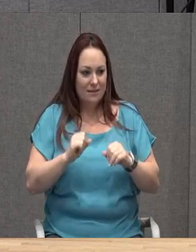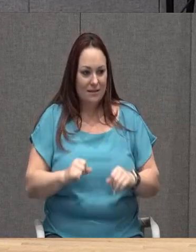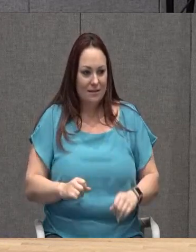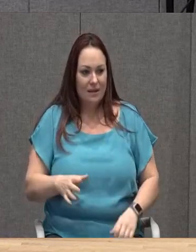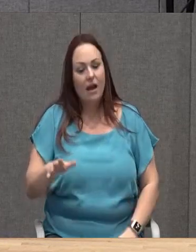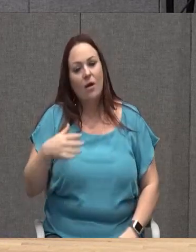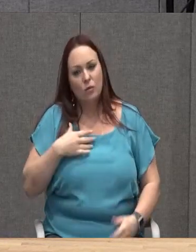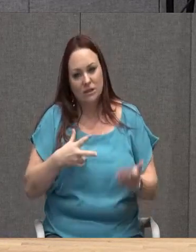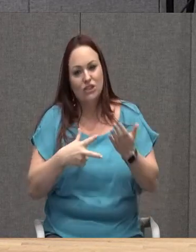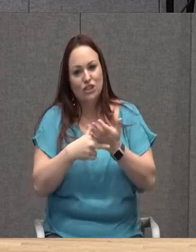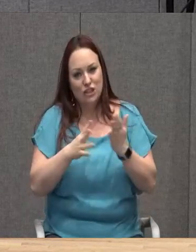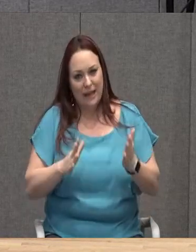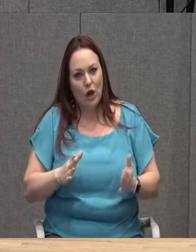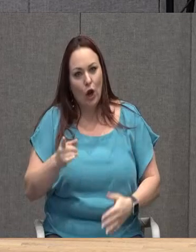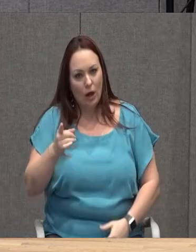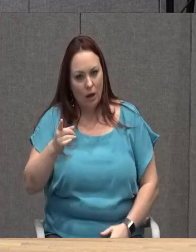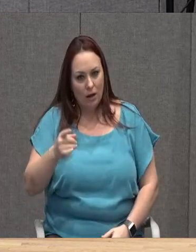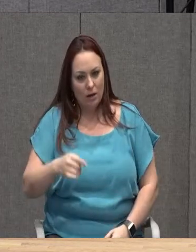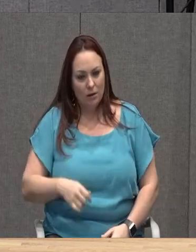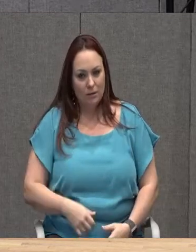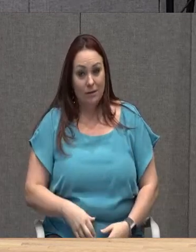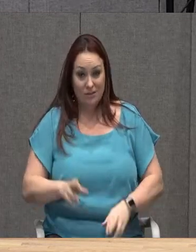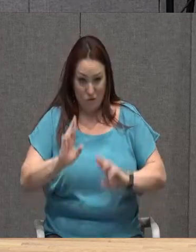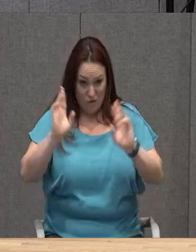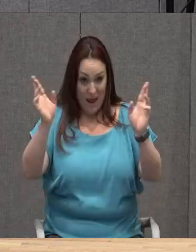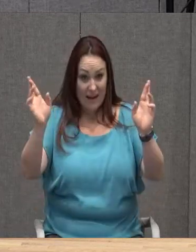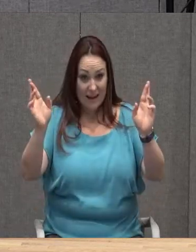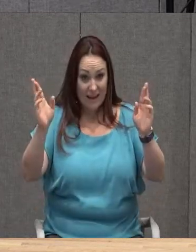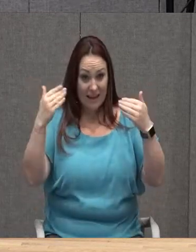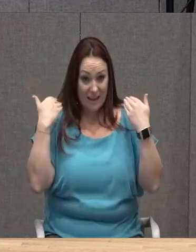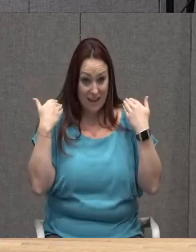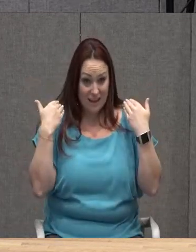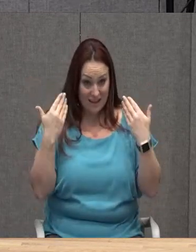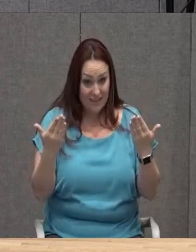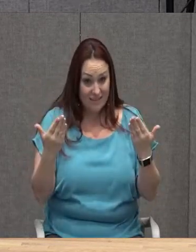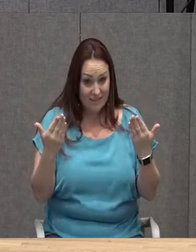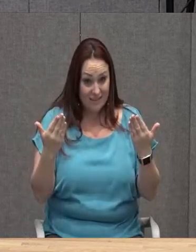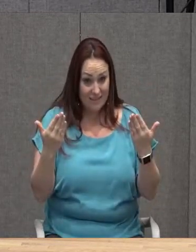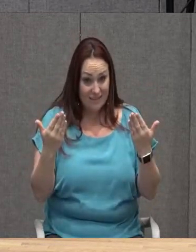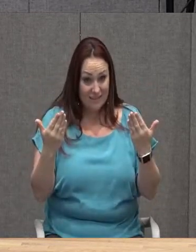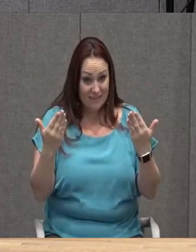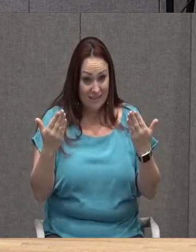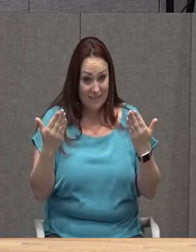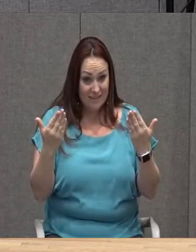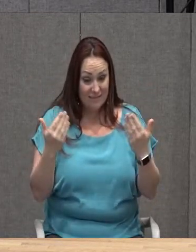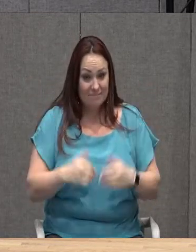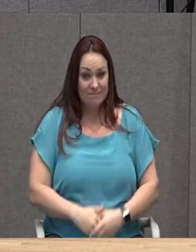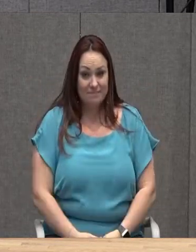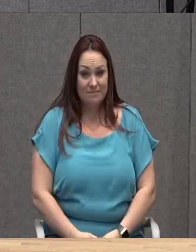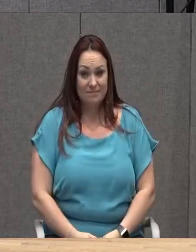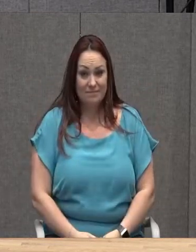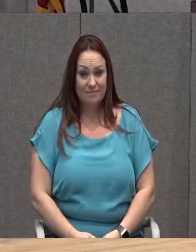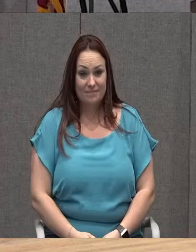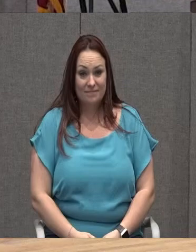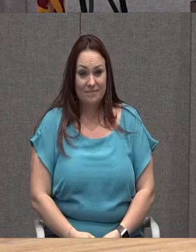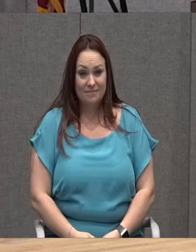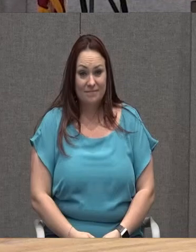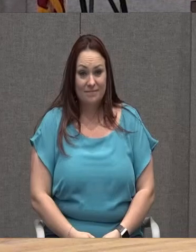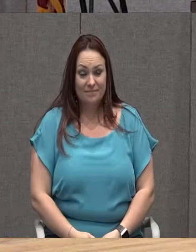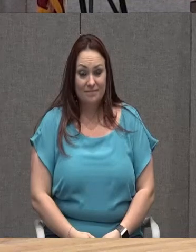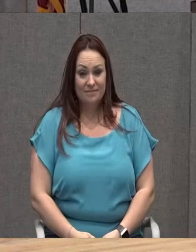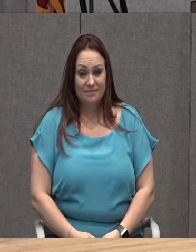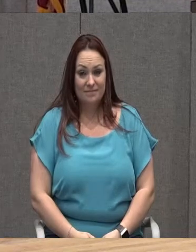cheater, allegedly. All right. Ready, ¿Listos? set, go.